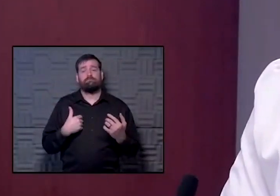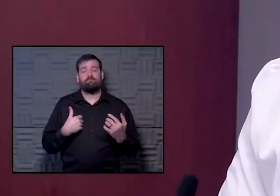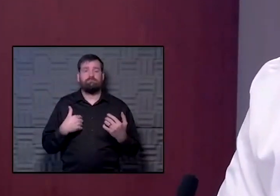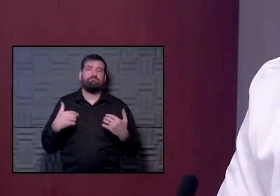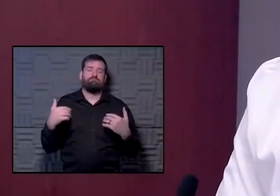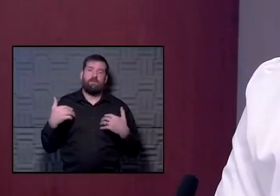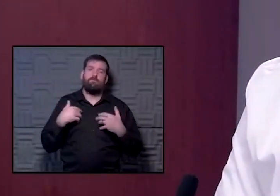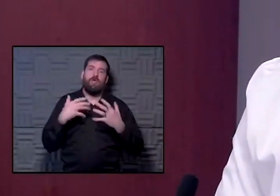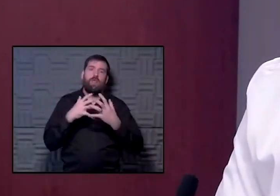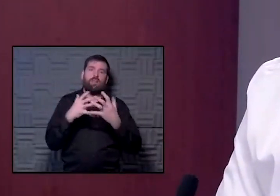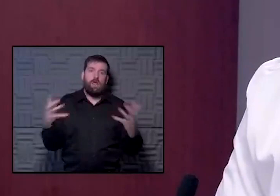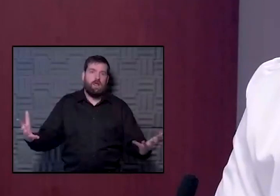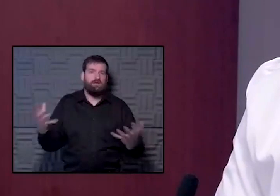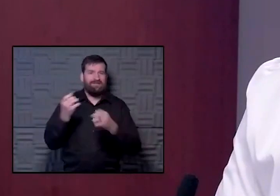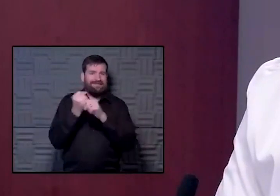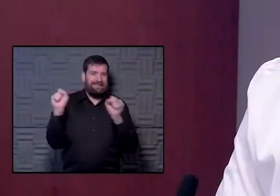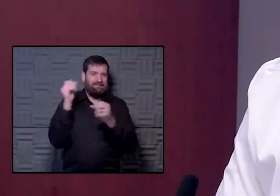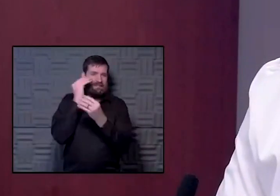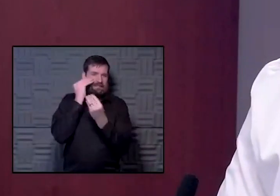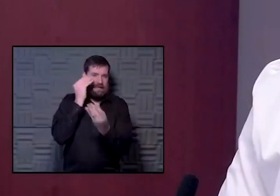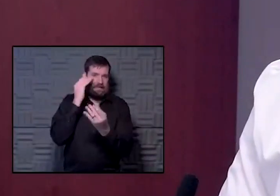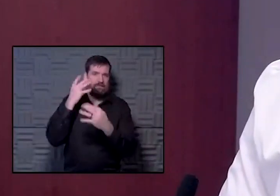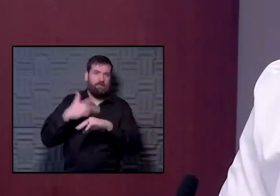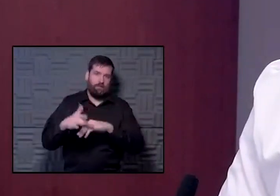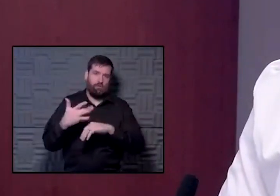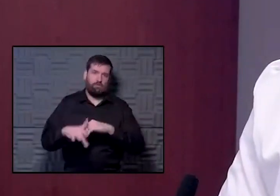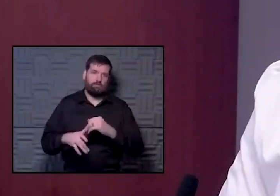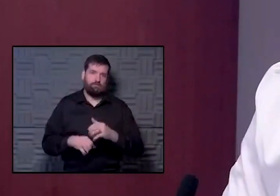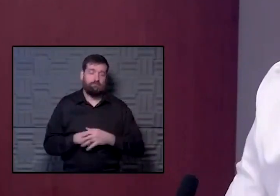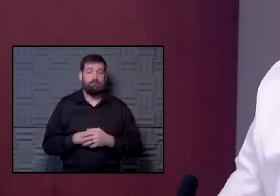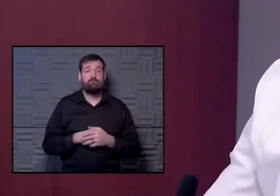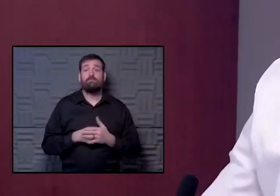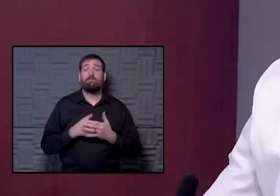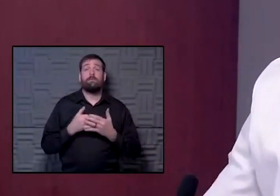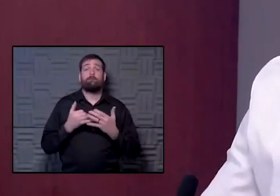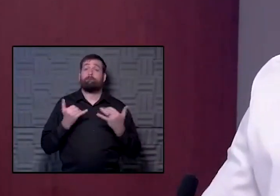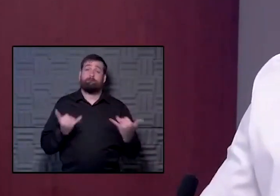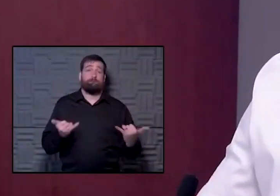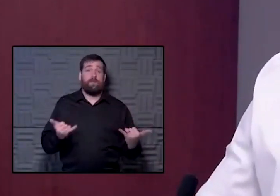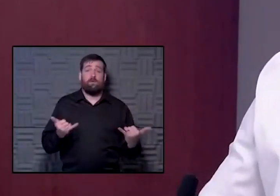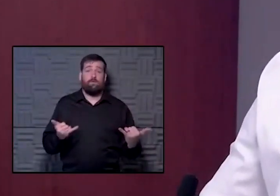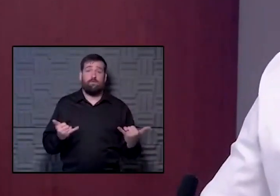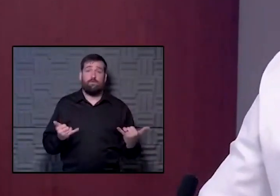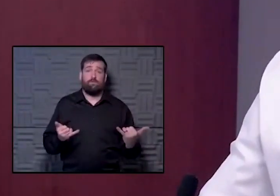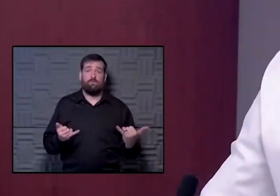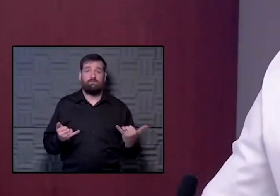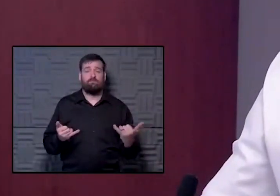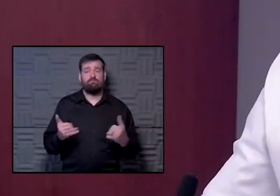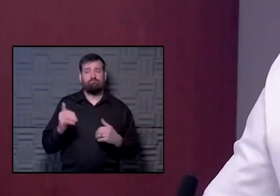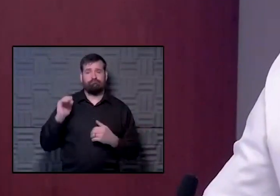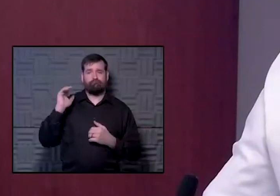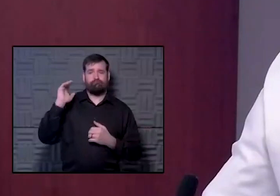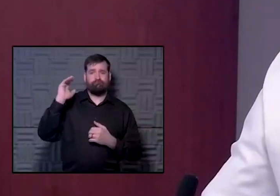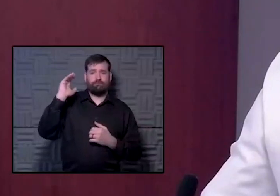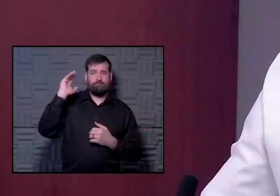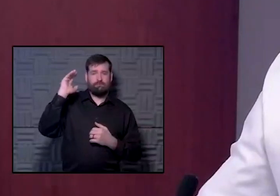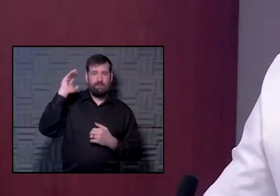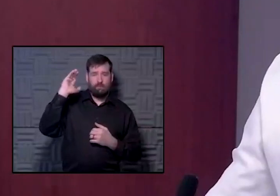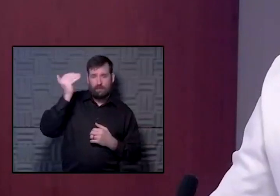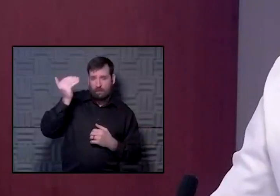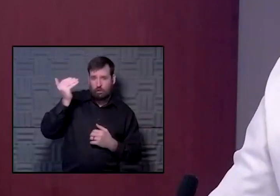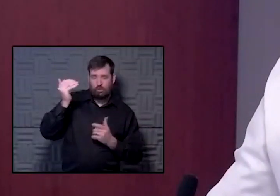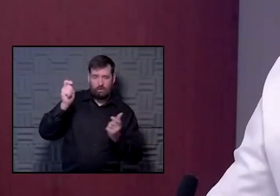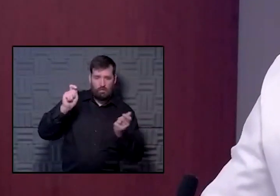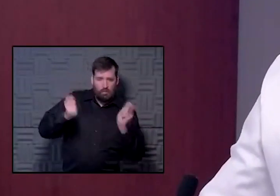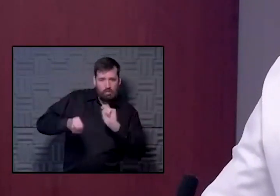have a lot of safety data available on it. At this point, it doesn't appear to